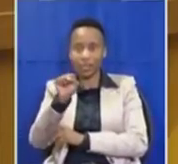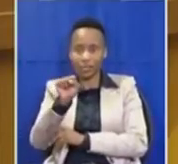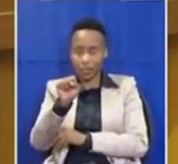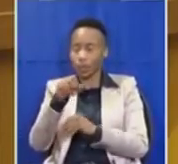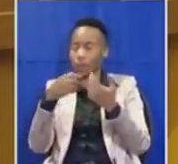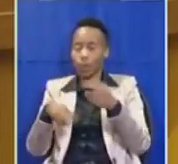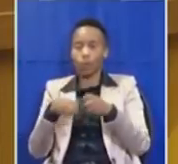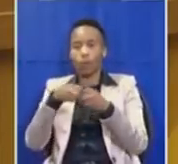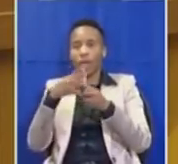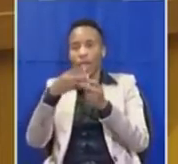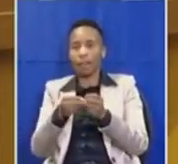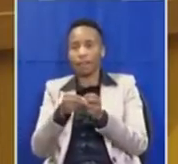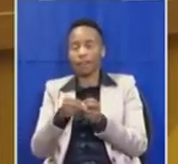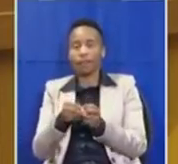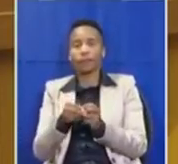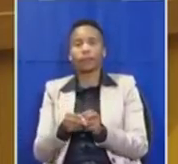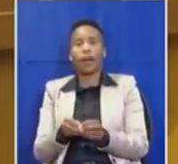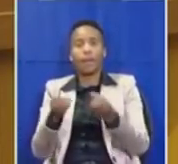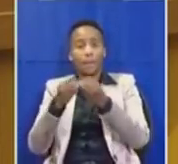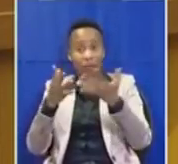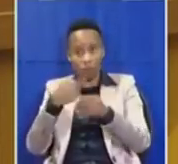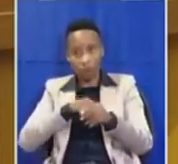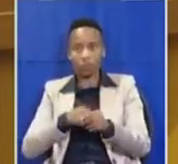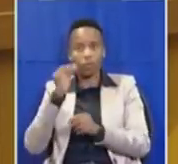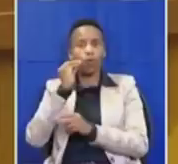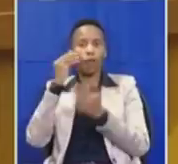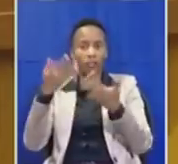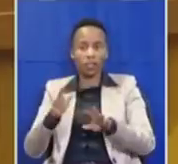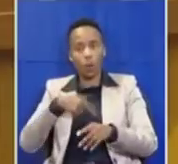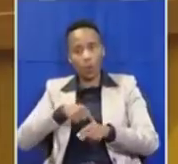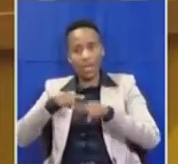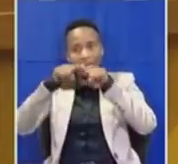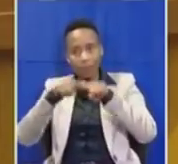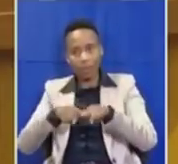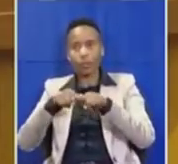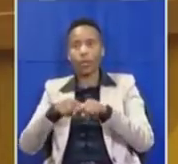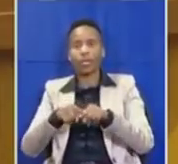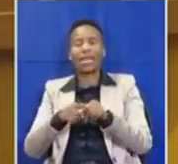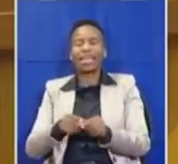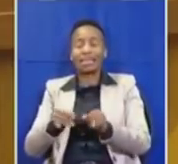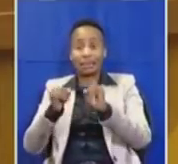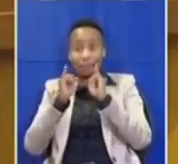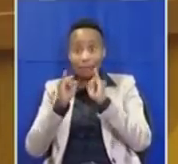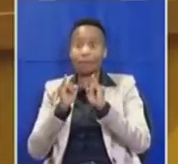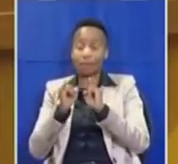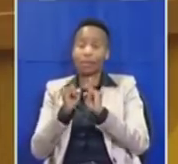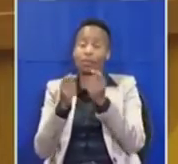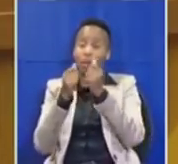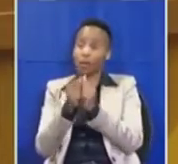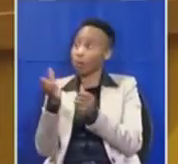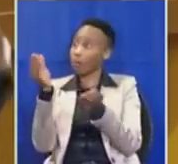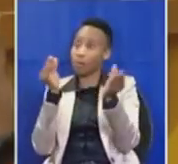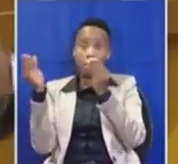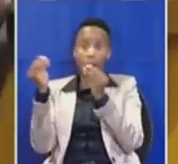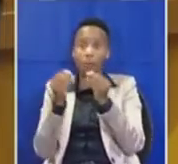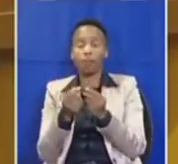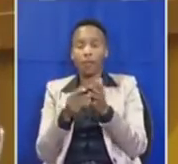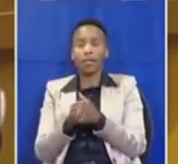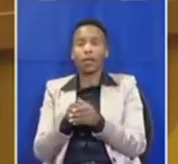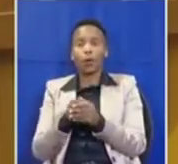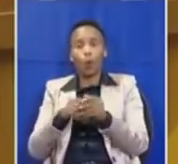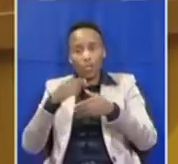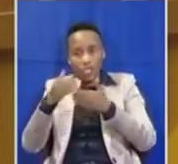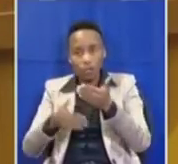billion rands. Many of us know that we depend on serious bailouts to state-owned enterprises that continue to